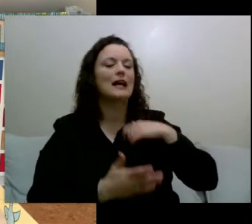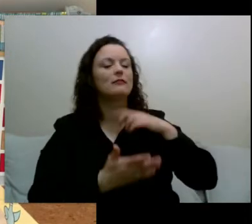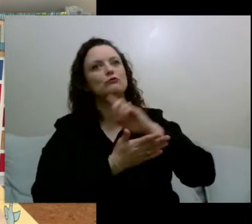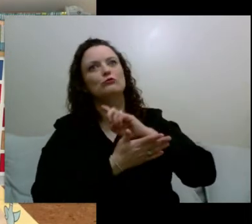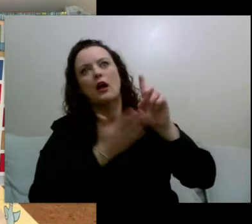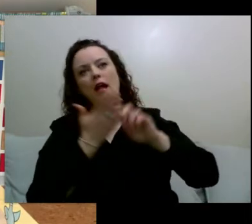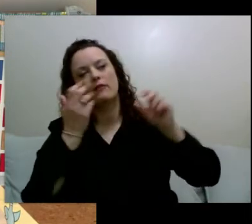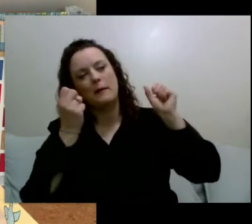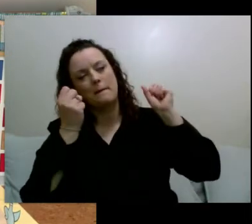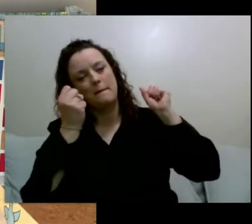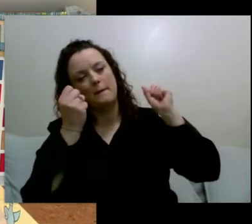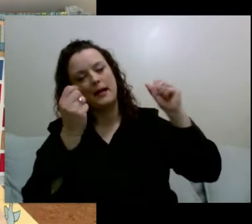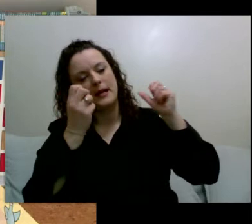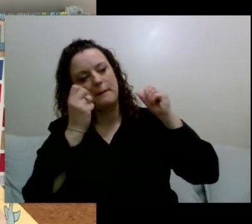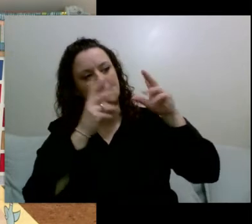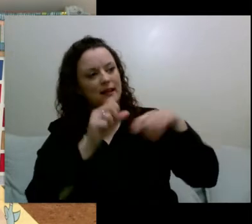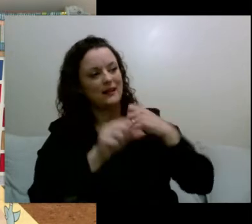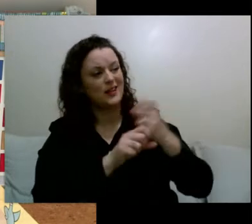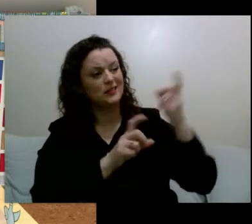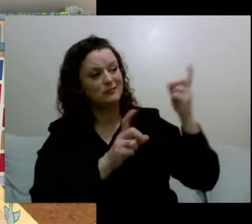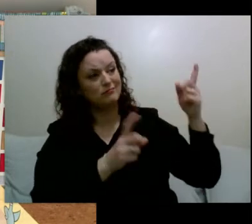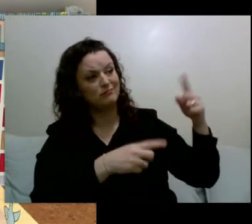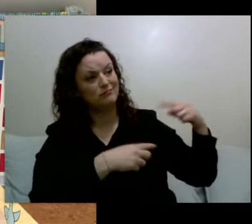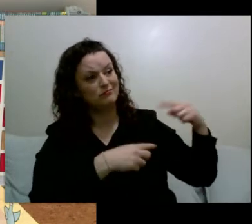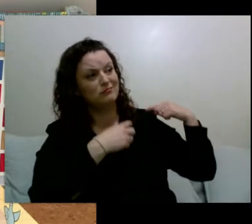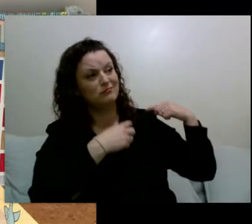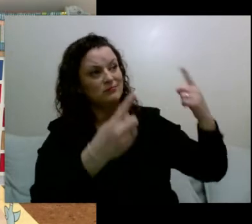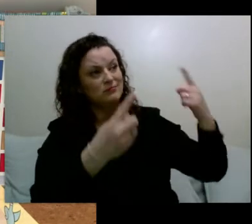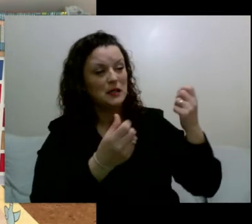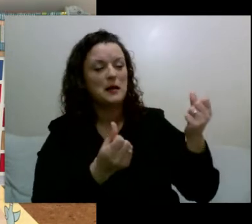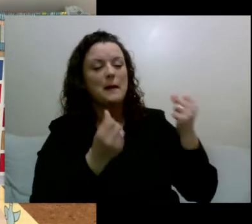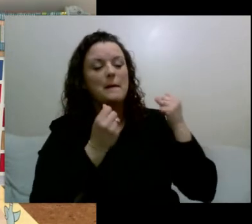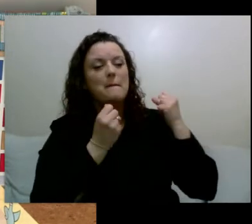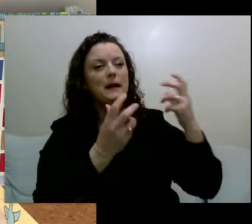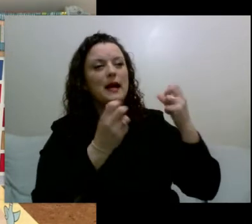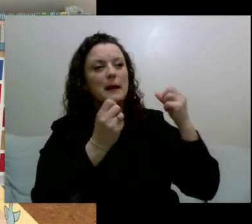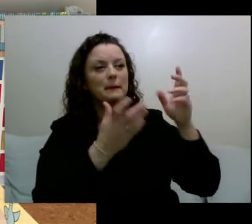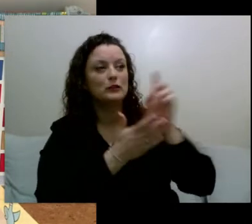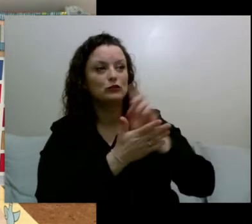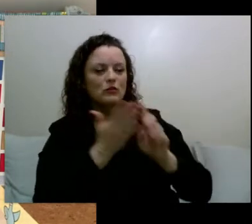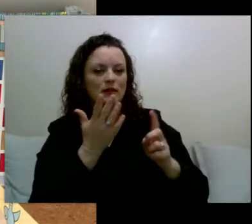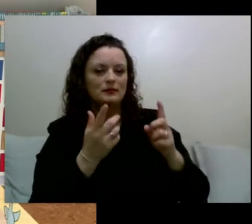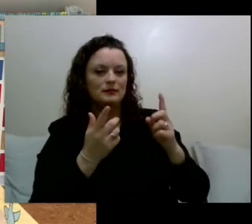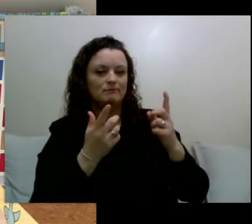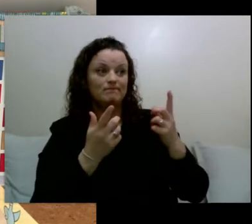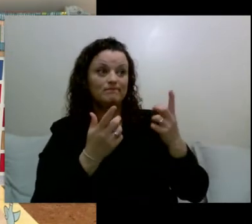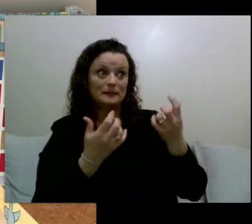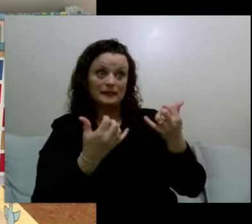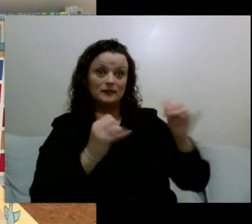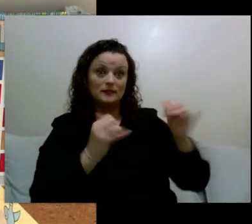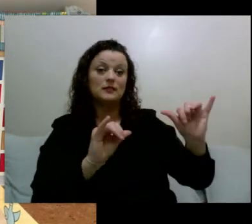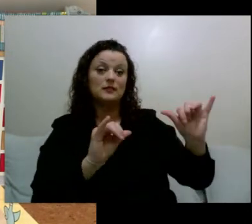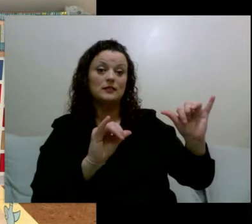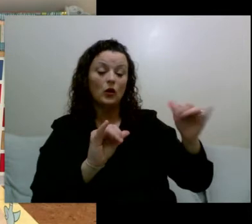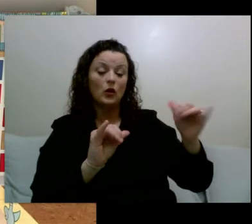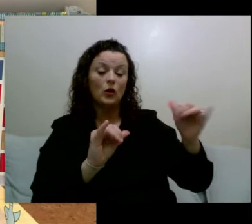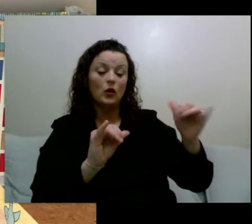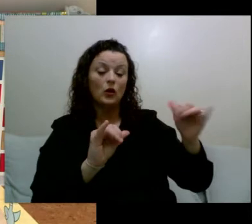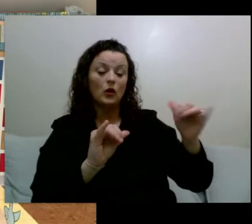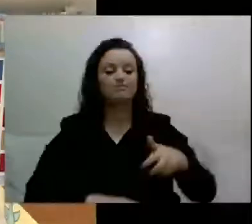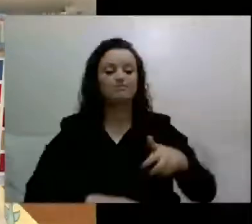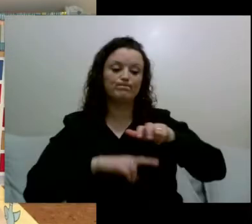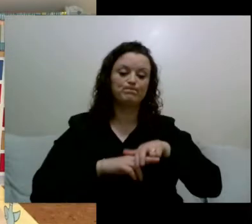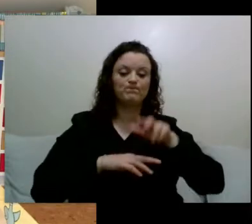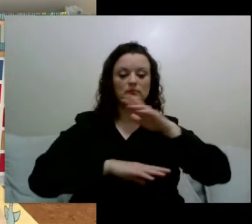many years. I made many, many, many, many drawings. But even so, when I'm sitting at my drawing table and